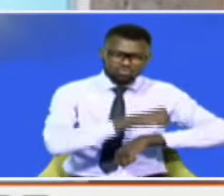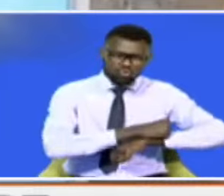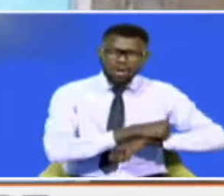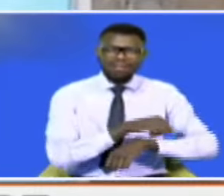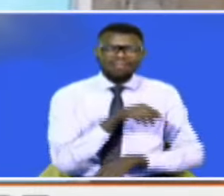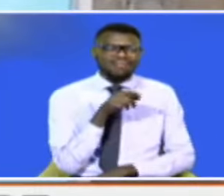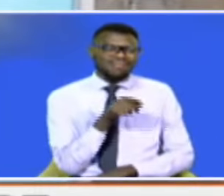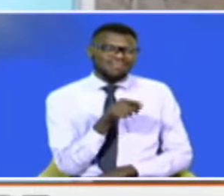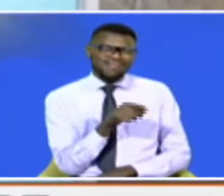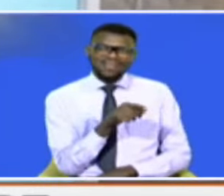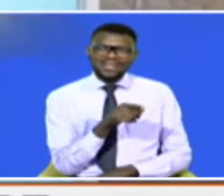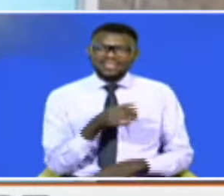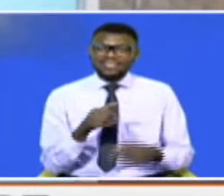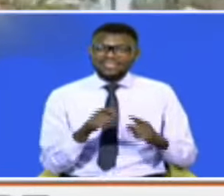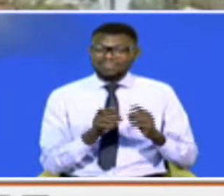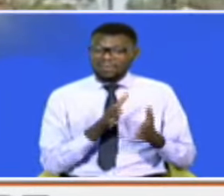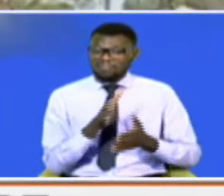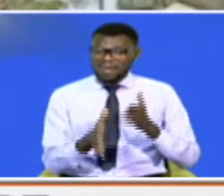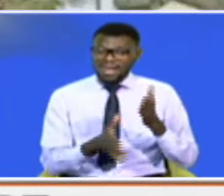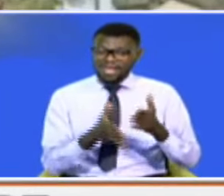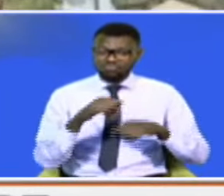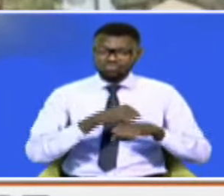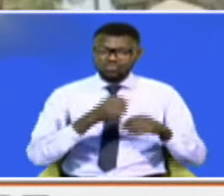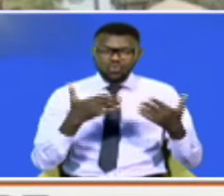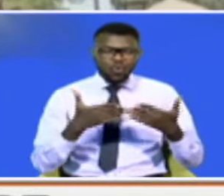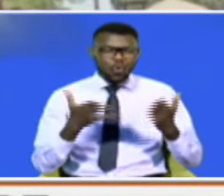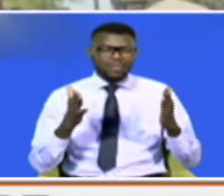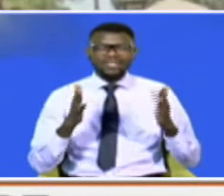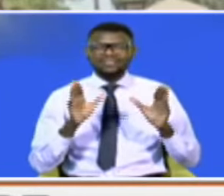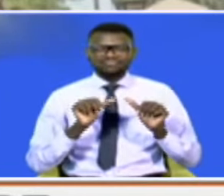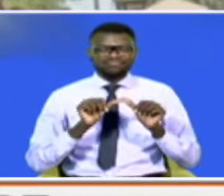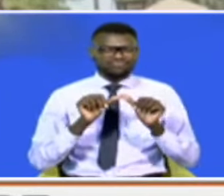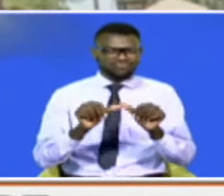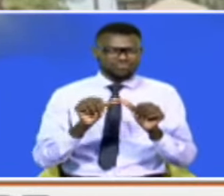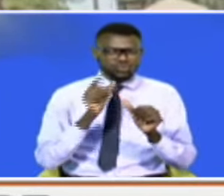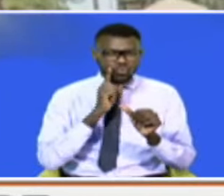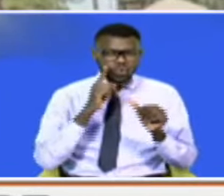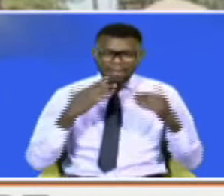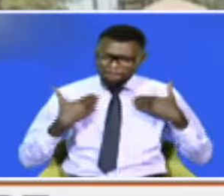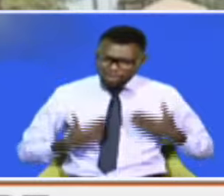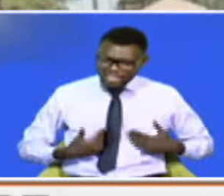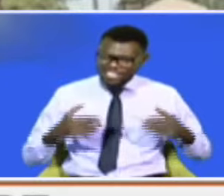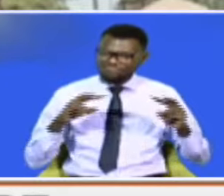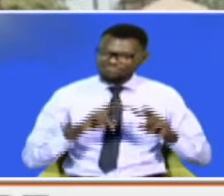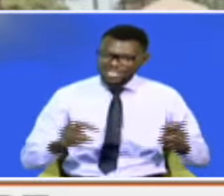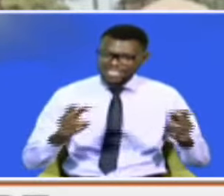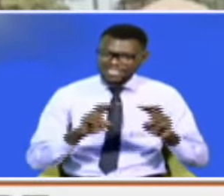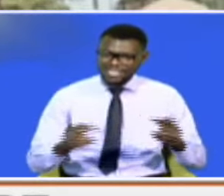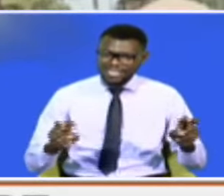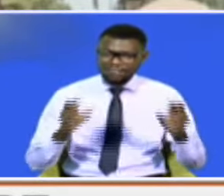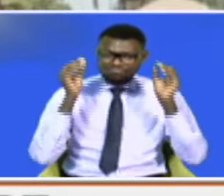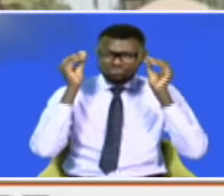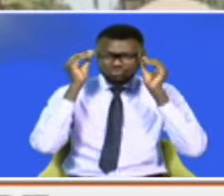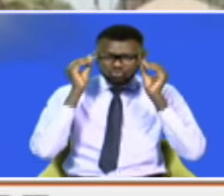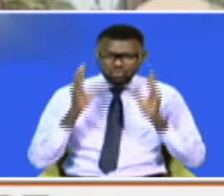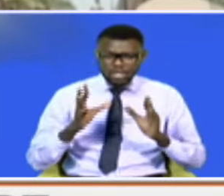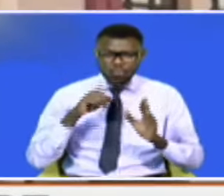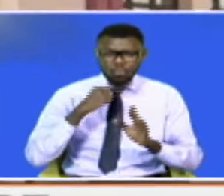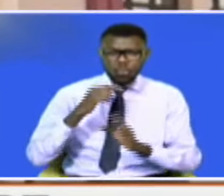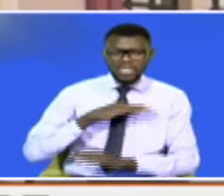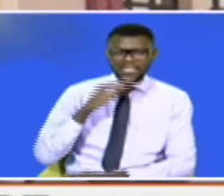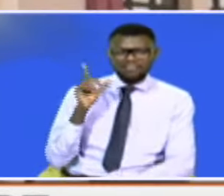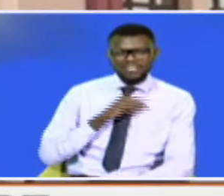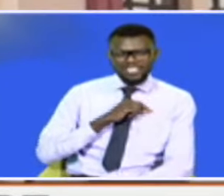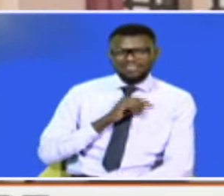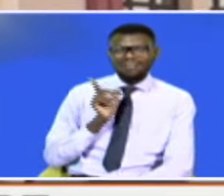while preparations for the resumption of classes continue. Tomorrow, post-mortem examinations will be conducted on the victims at the